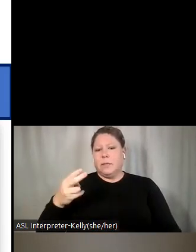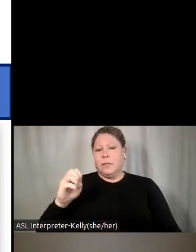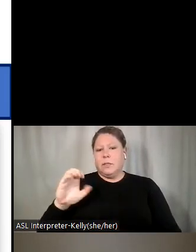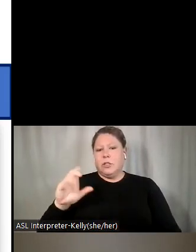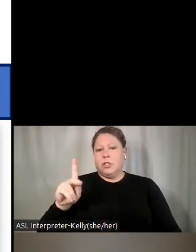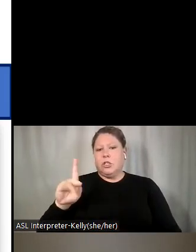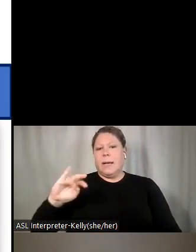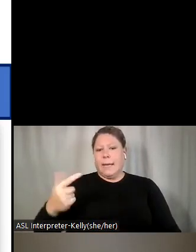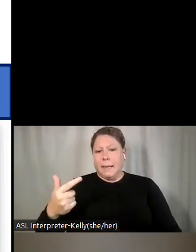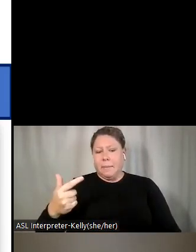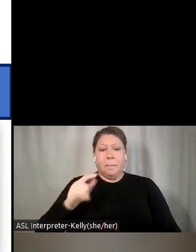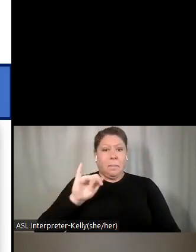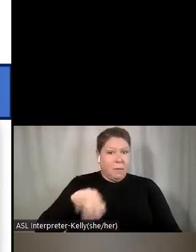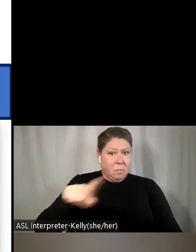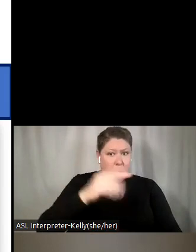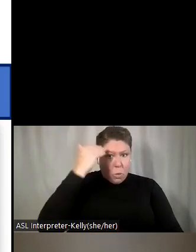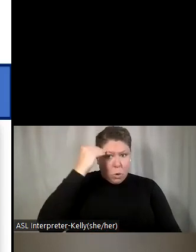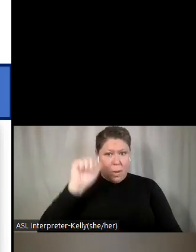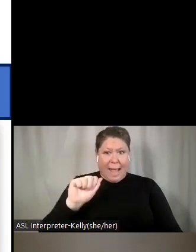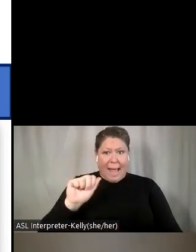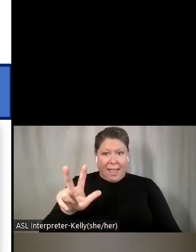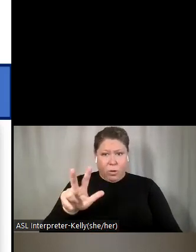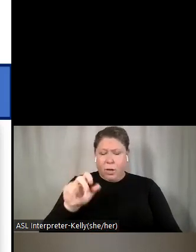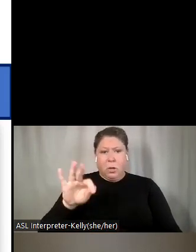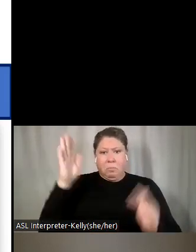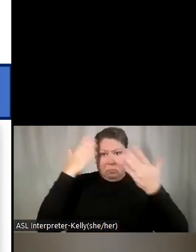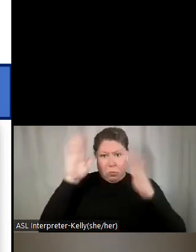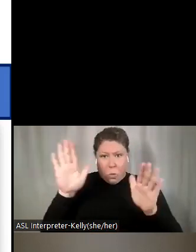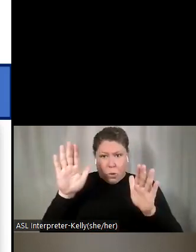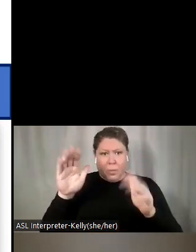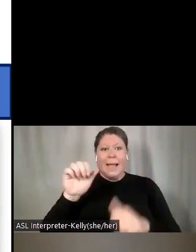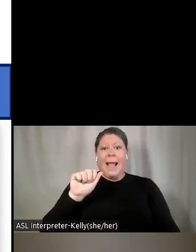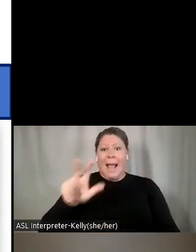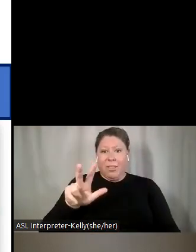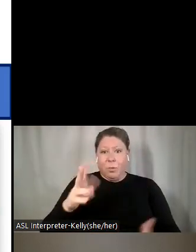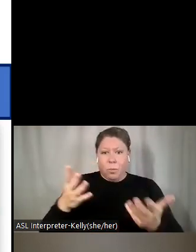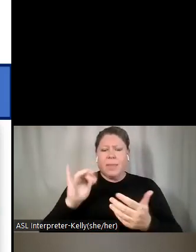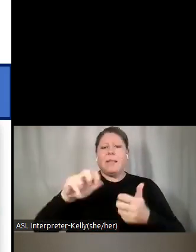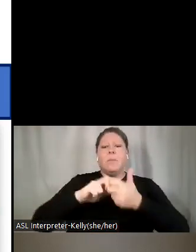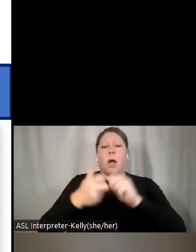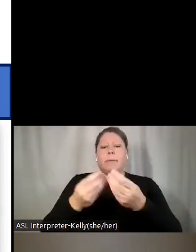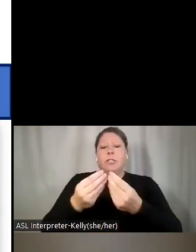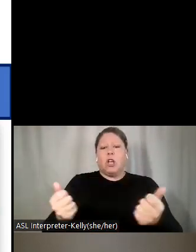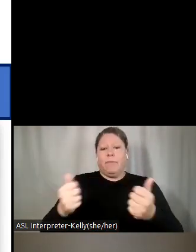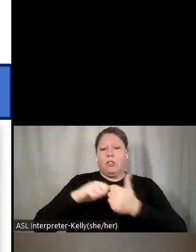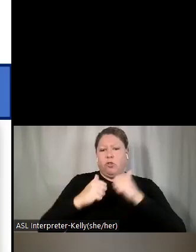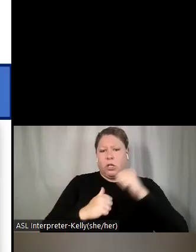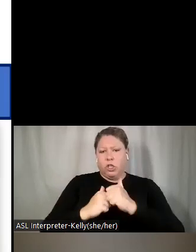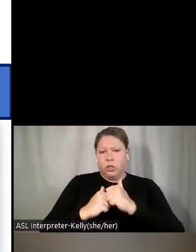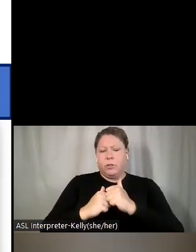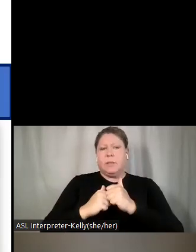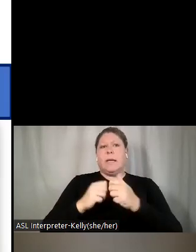know A3s, or as a quick overview for those who don't, an A3 is a problem-solving structure and